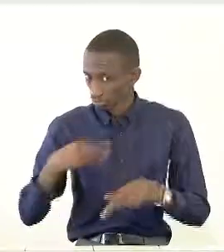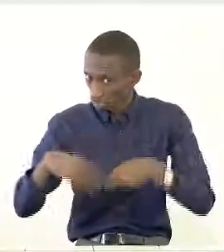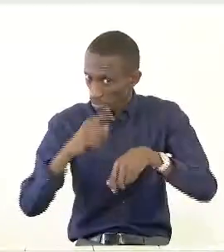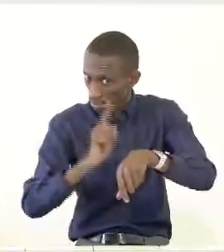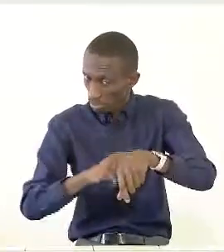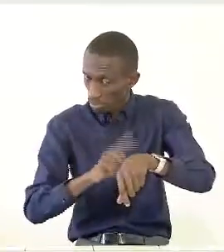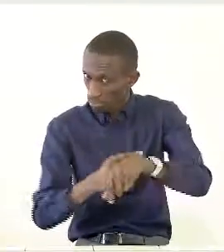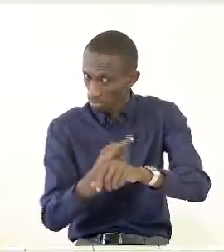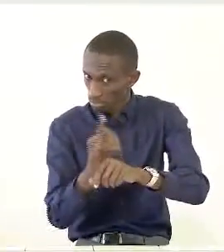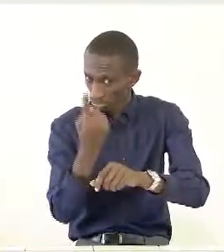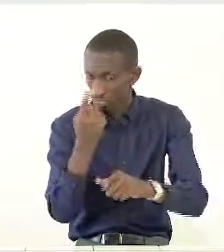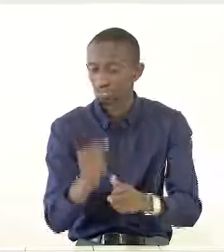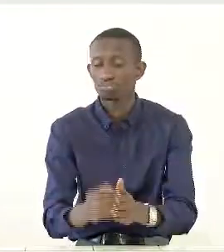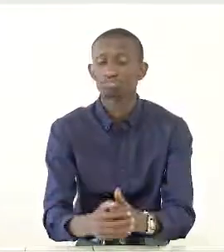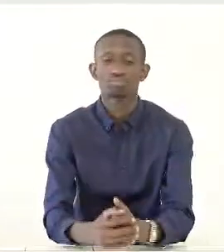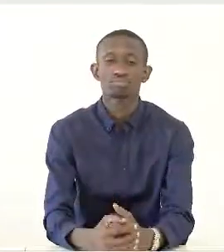minute.